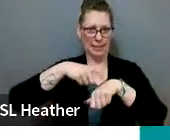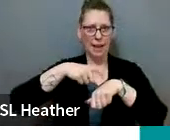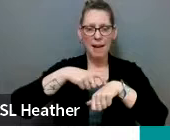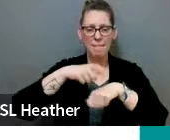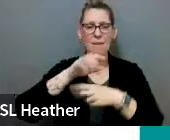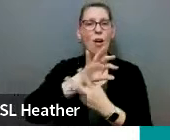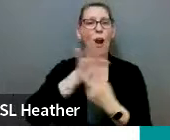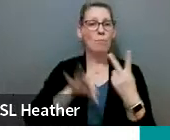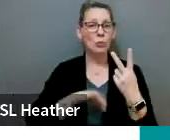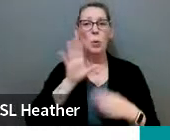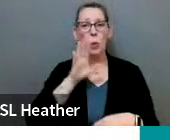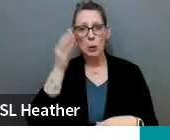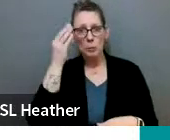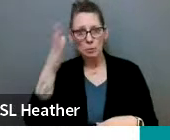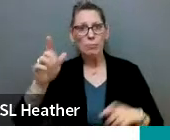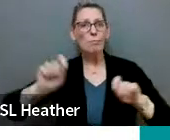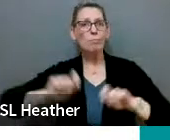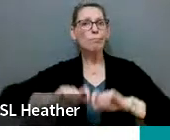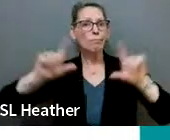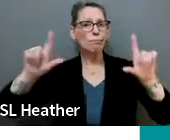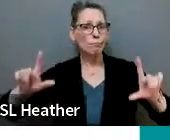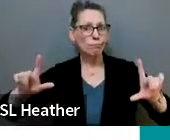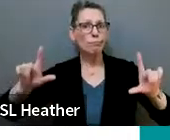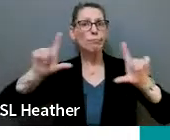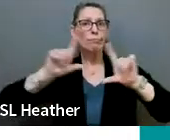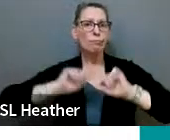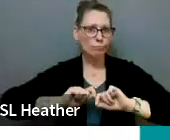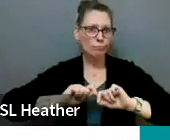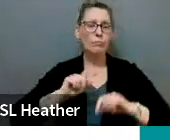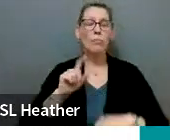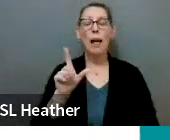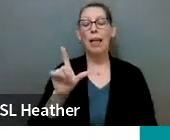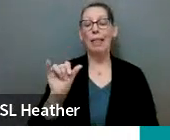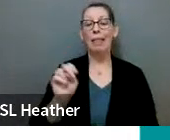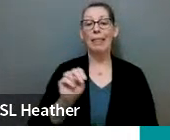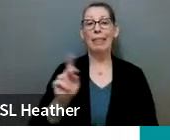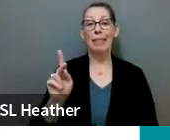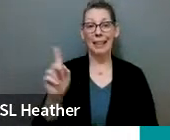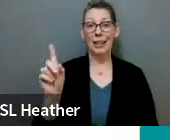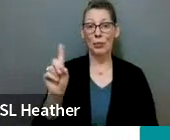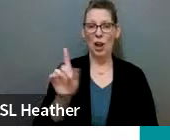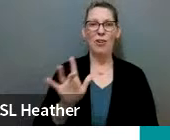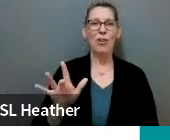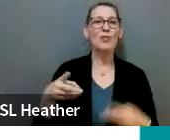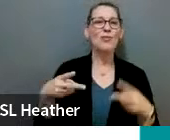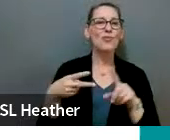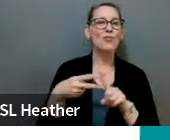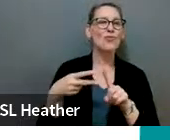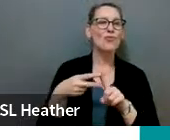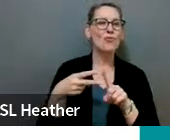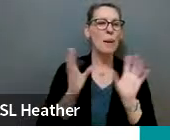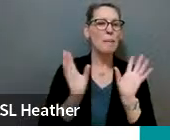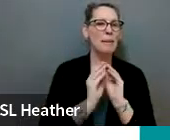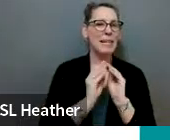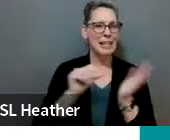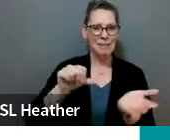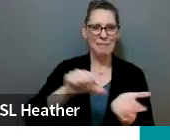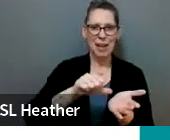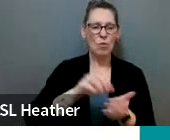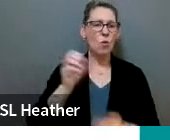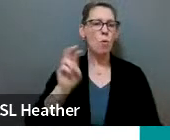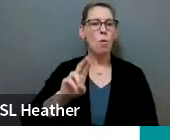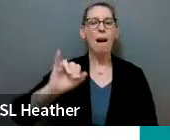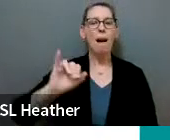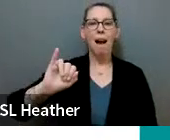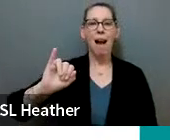turn on your web camera. Please use the link located in the meeting description on the YouTube meeting page or on the IVR CAG